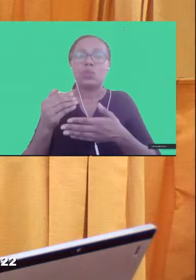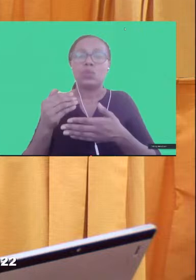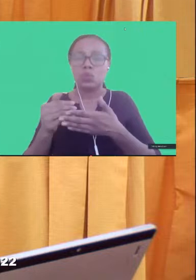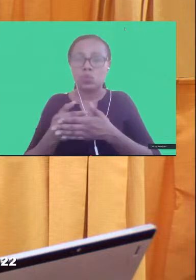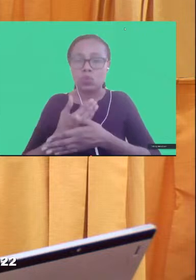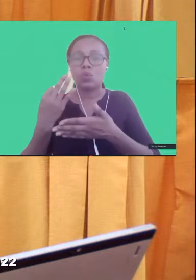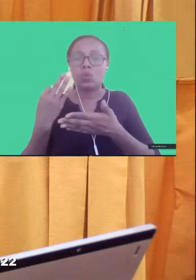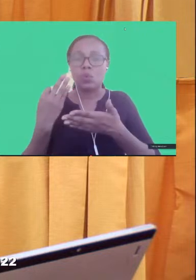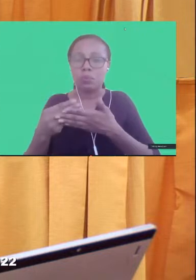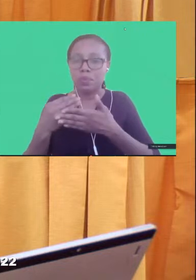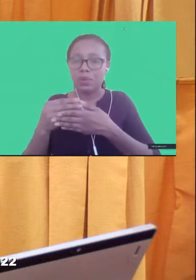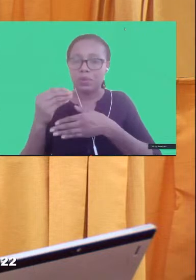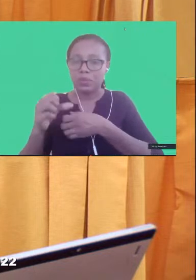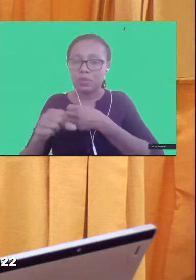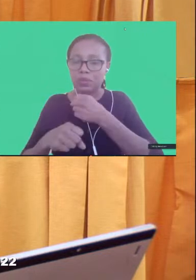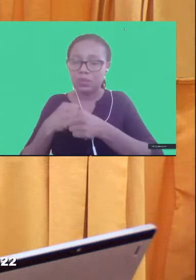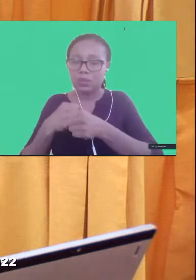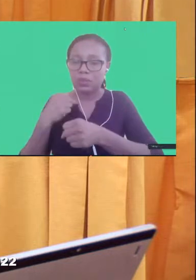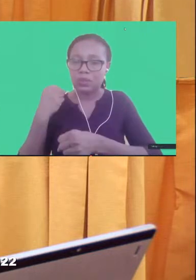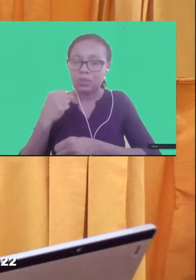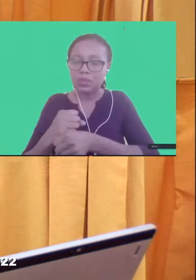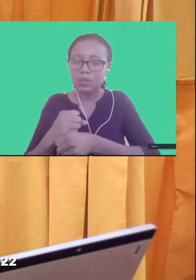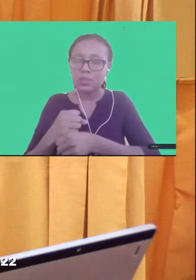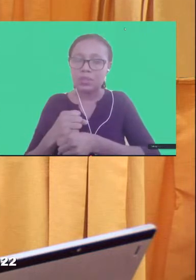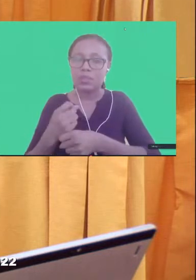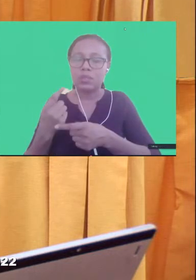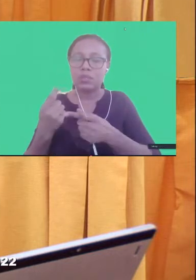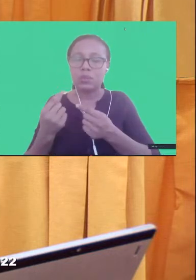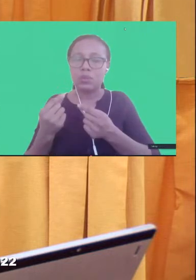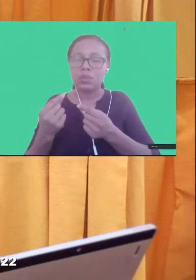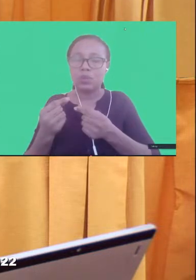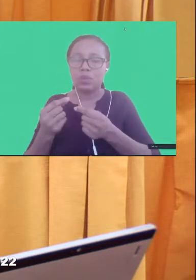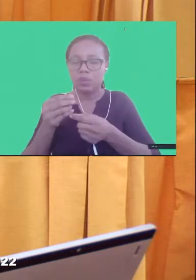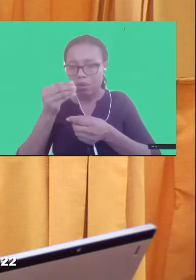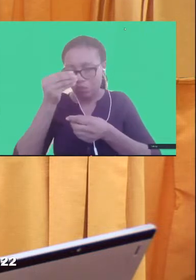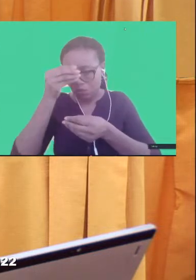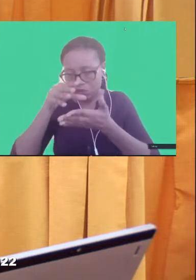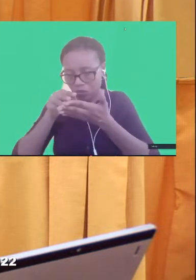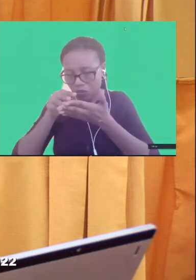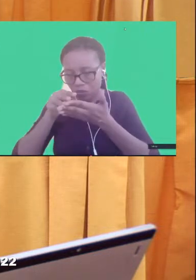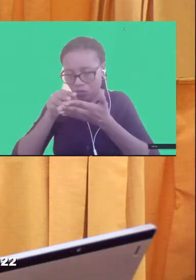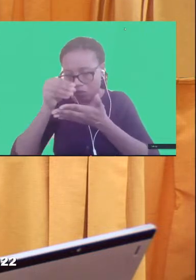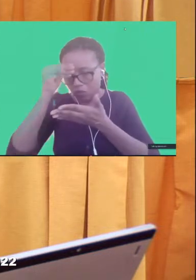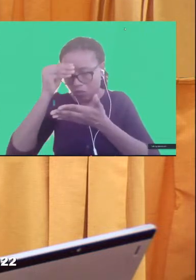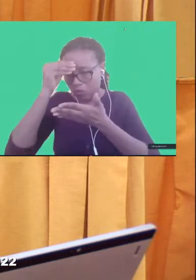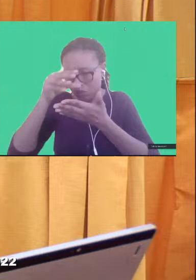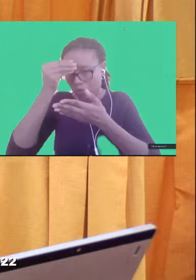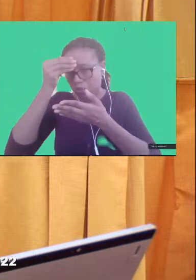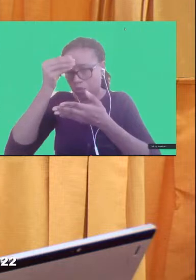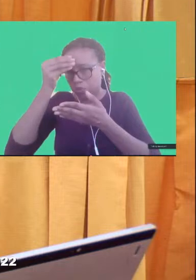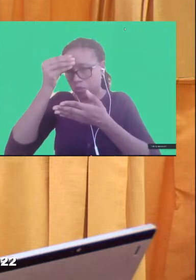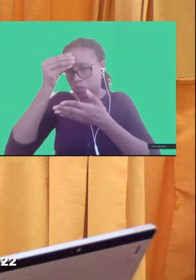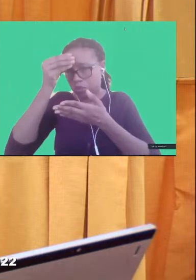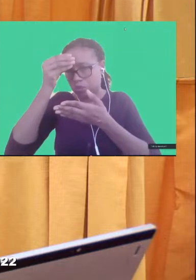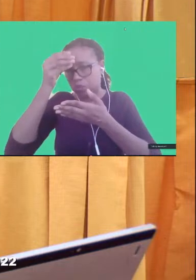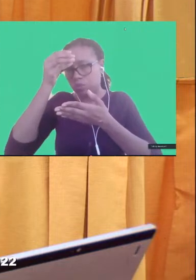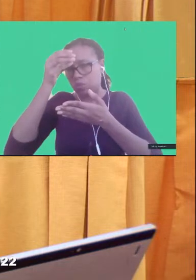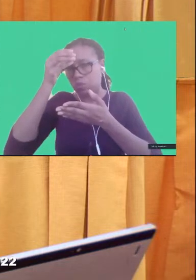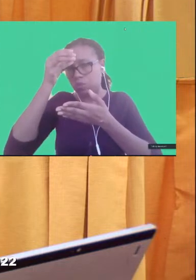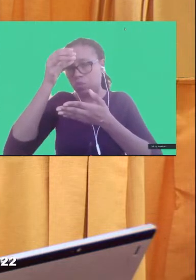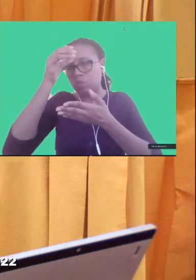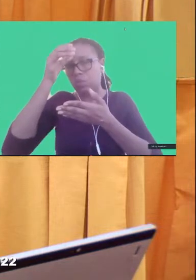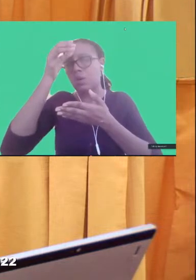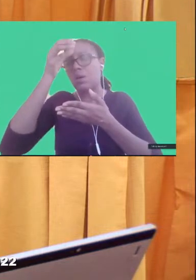knowledge, because we are, as Minister indicated, we've transformed the energy sector where the market is